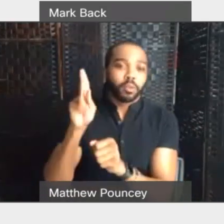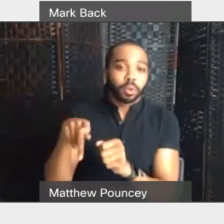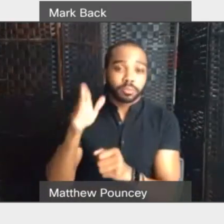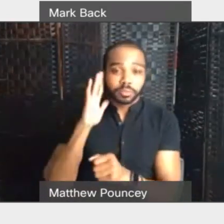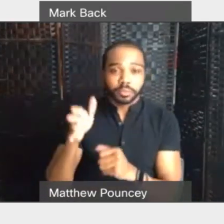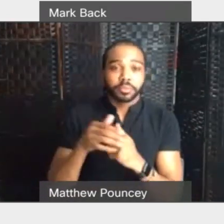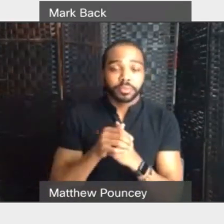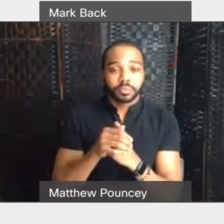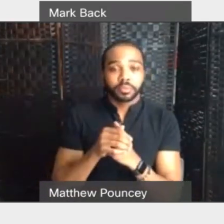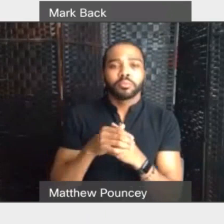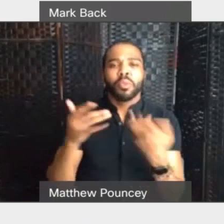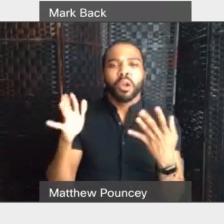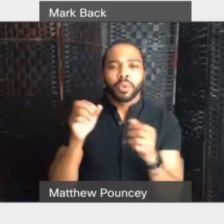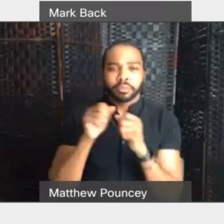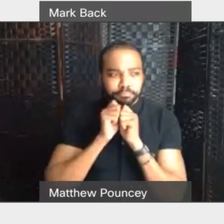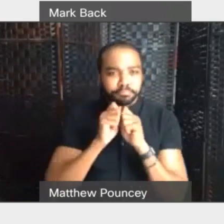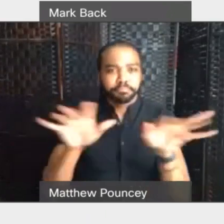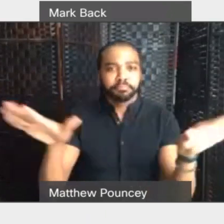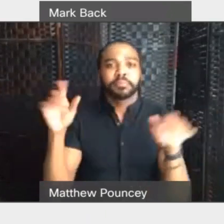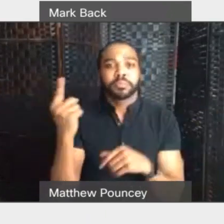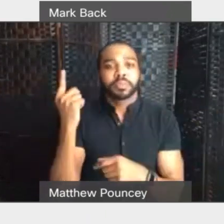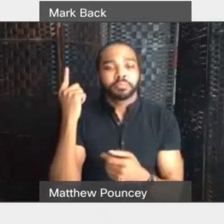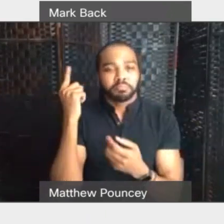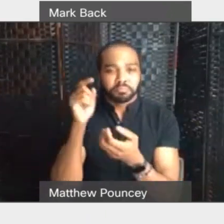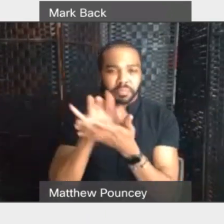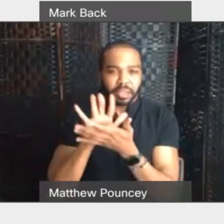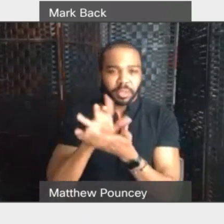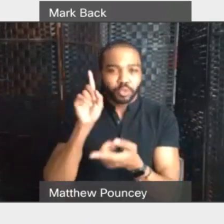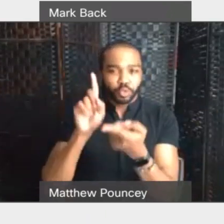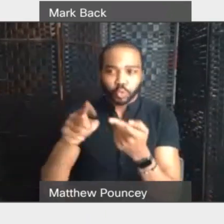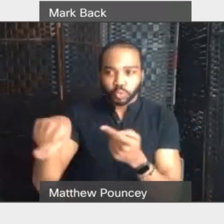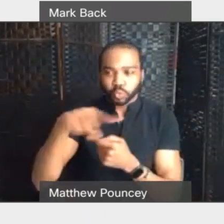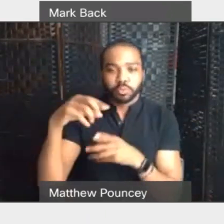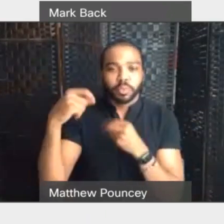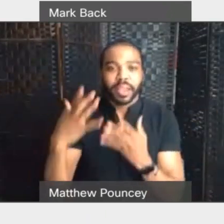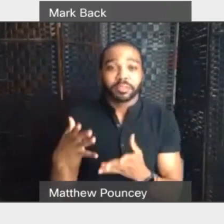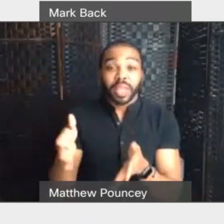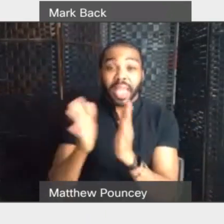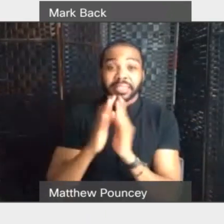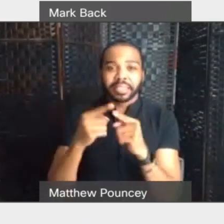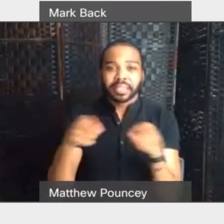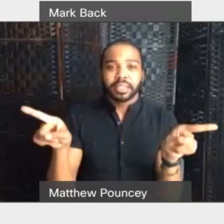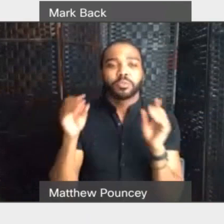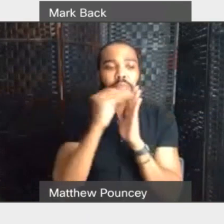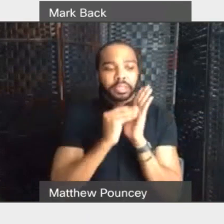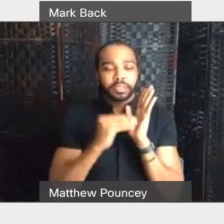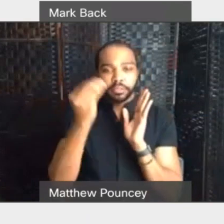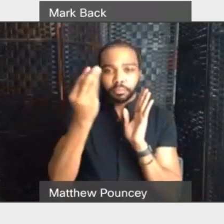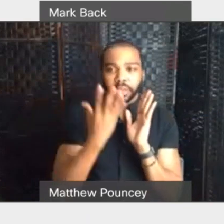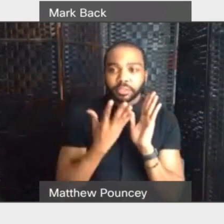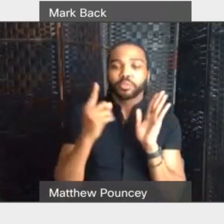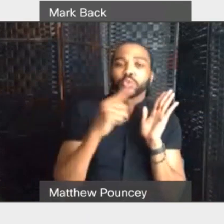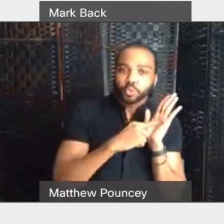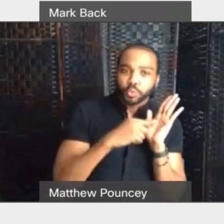We had sent something out to providers and asking them to enter the data into MCIS. And I think at the time, the